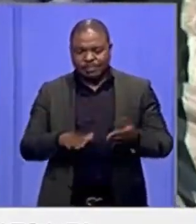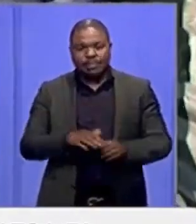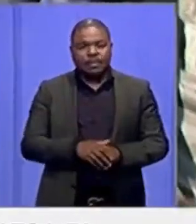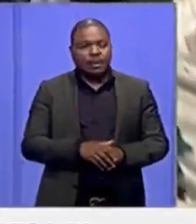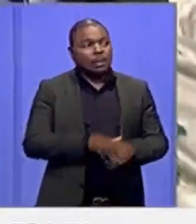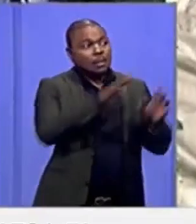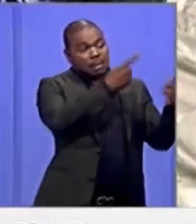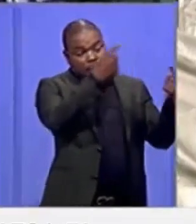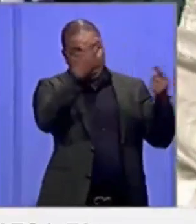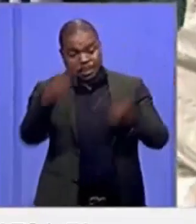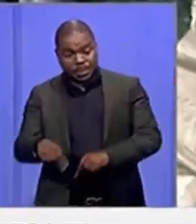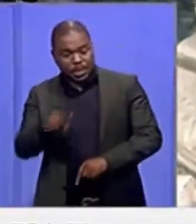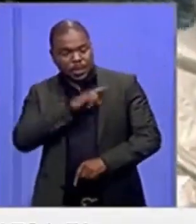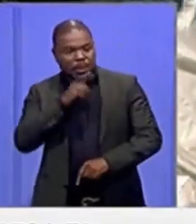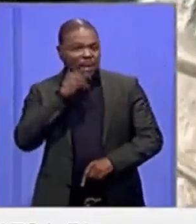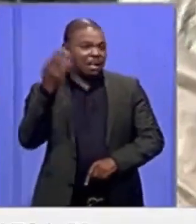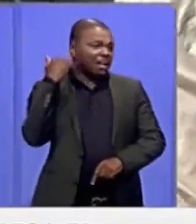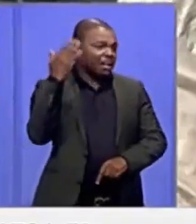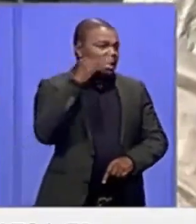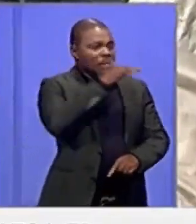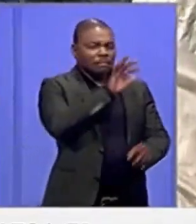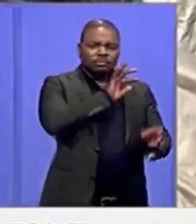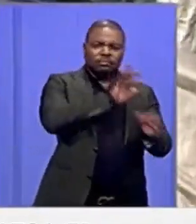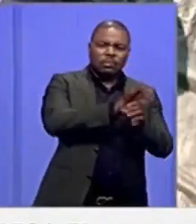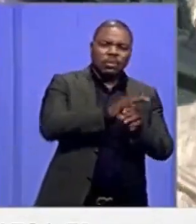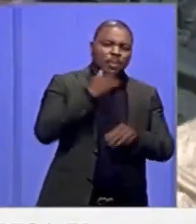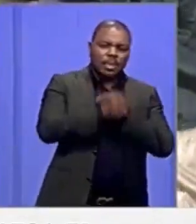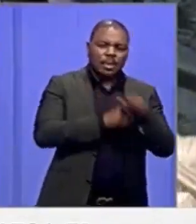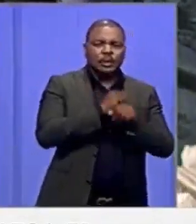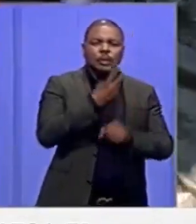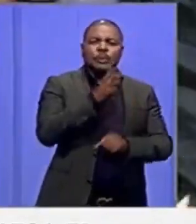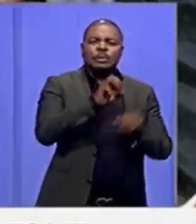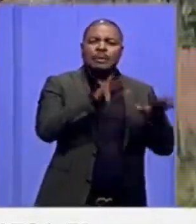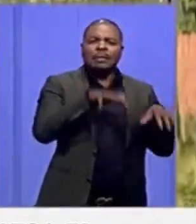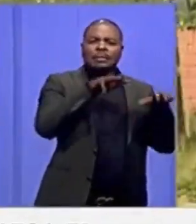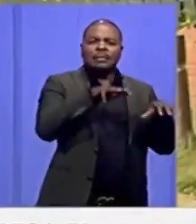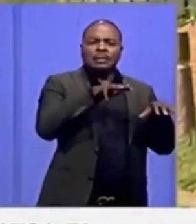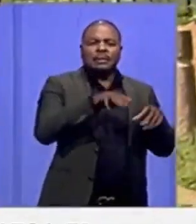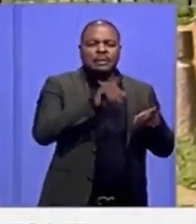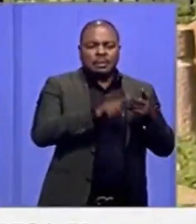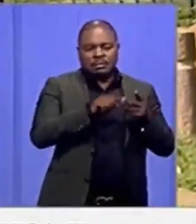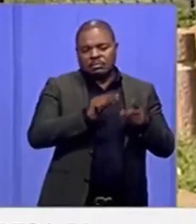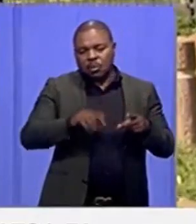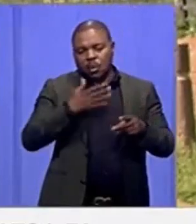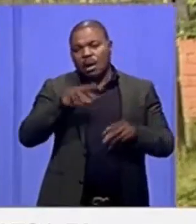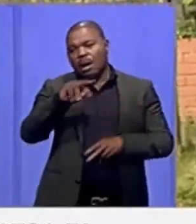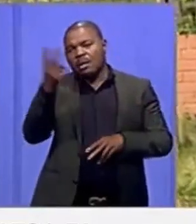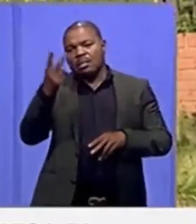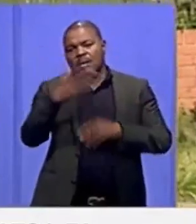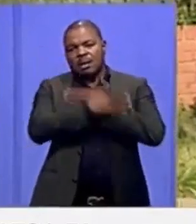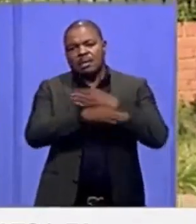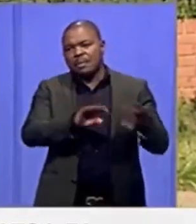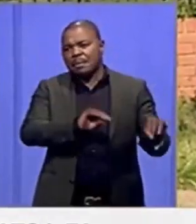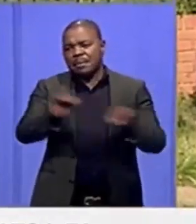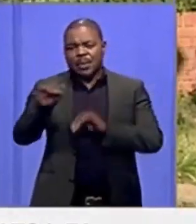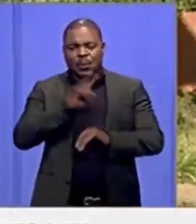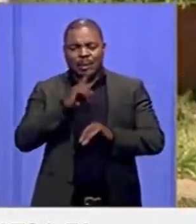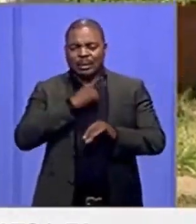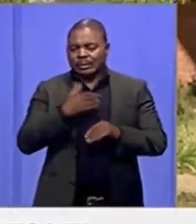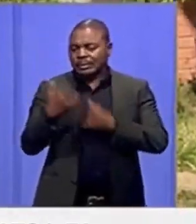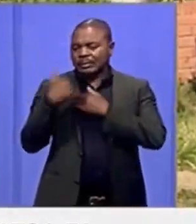morago ga ditlhaselo tse di tlhotlheletswang ke bosemorafe ka 2019. Me ba batla go romelwa ka dinageng tse dingwe ka ntlha ya tshireletso.